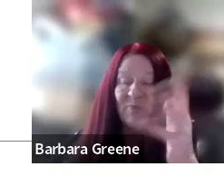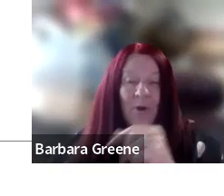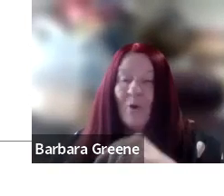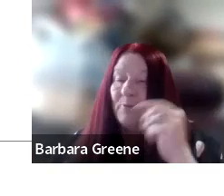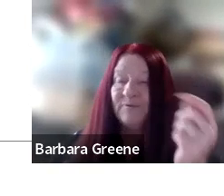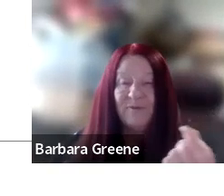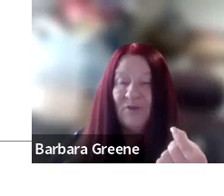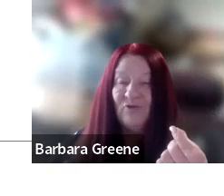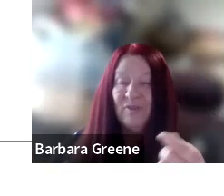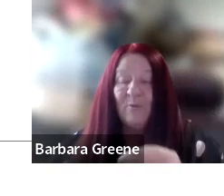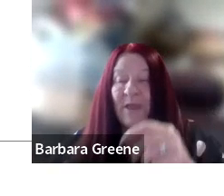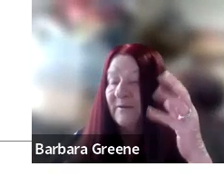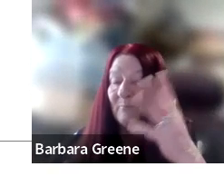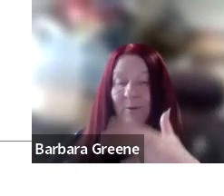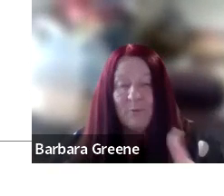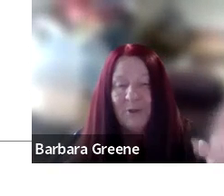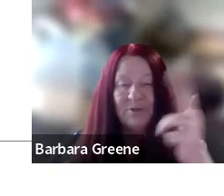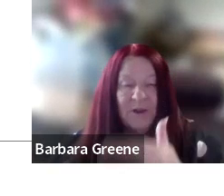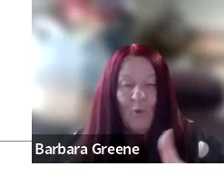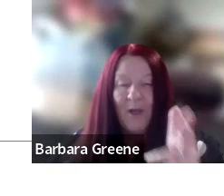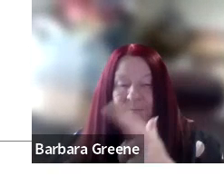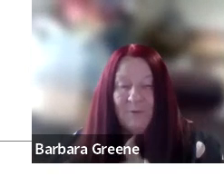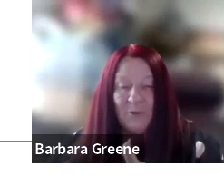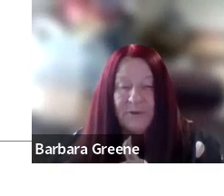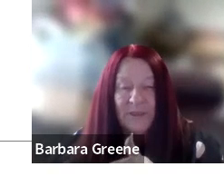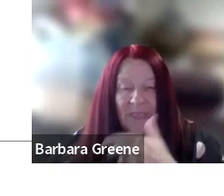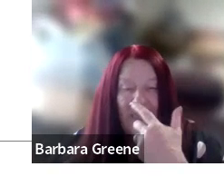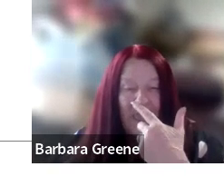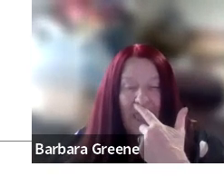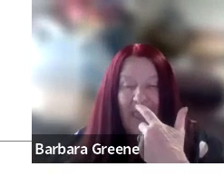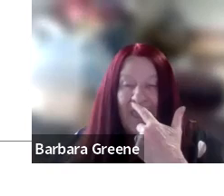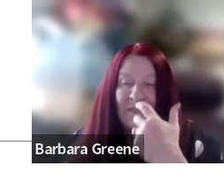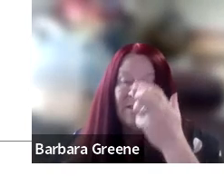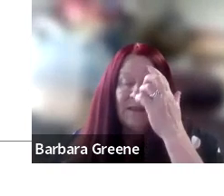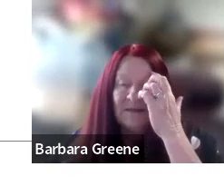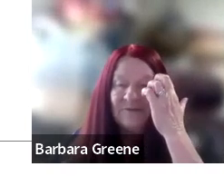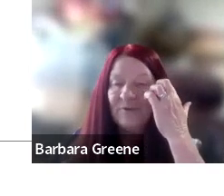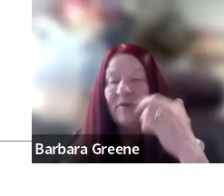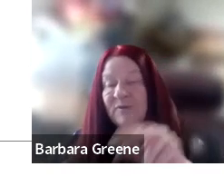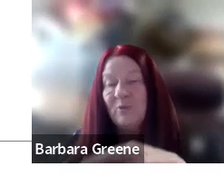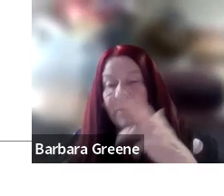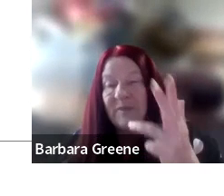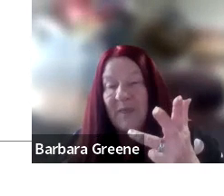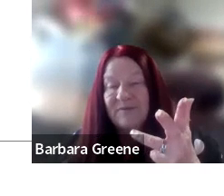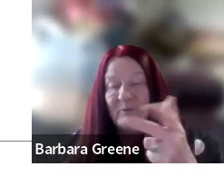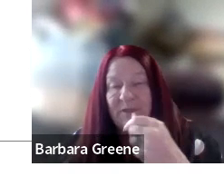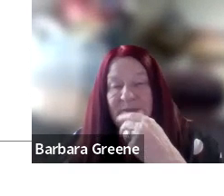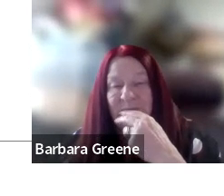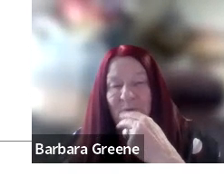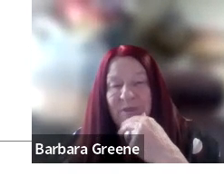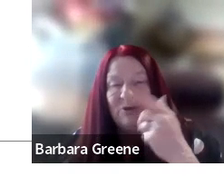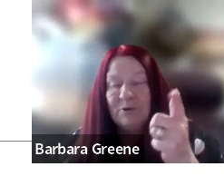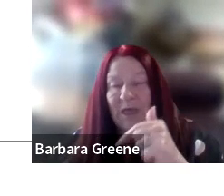about that through our whole presentation, that we were building it while we flew it. And so this is one of the things that